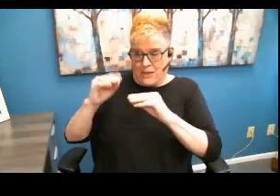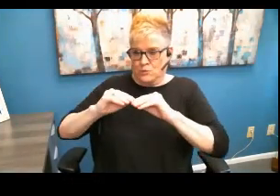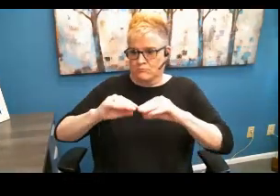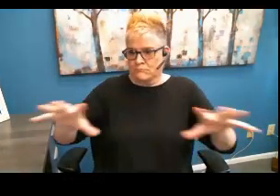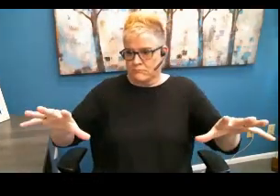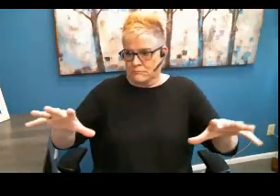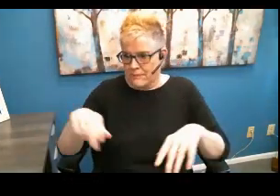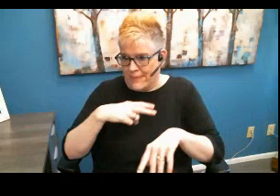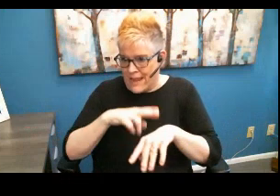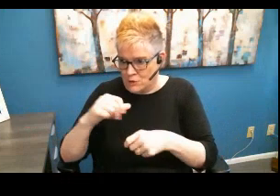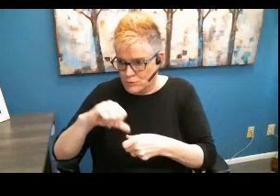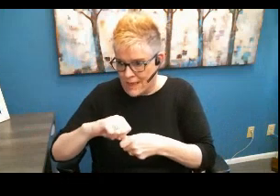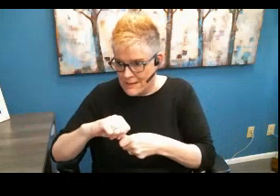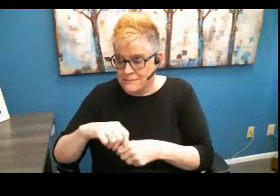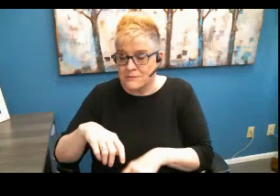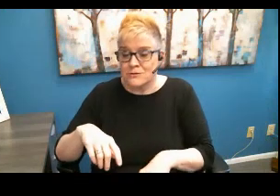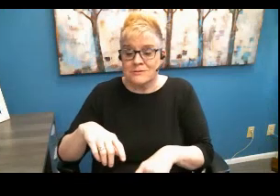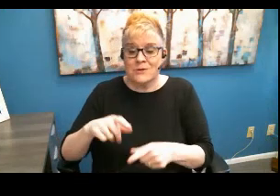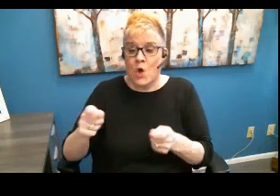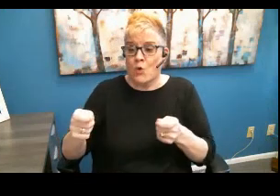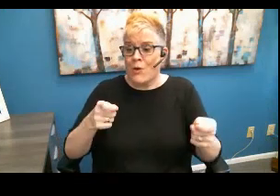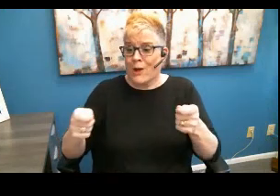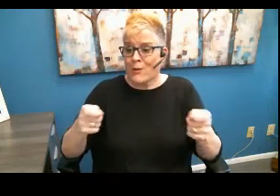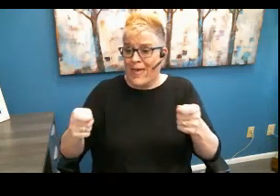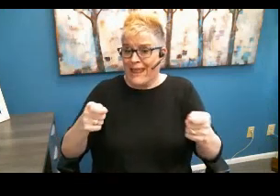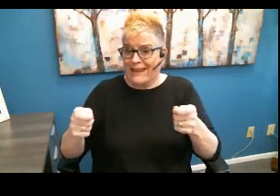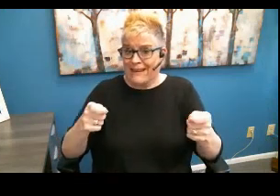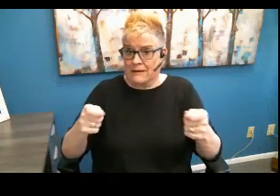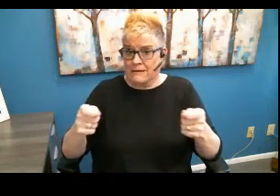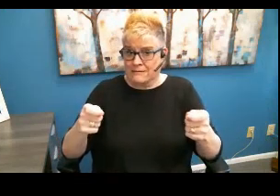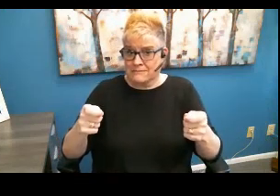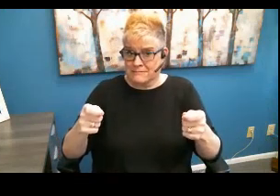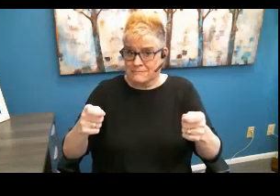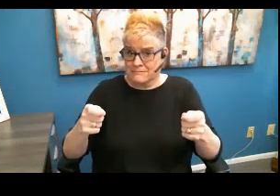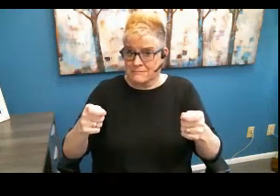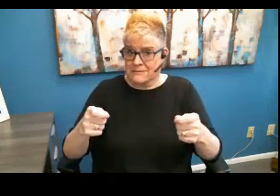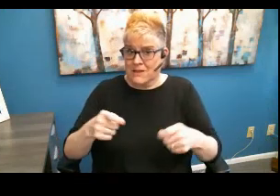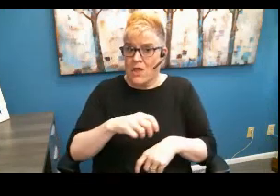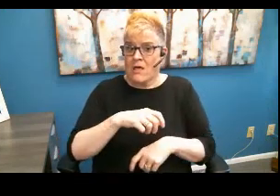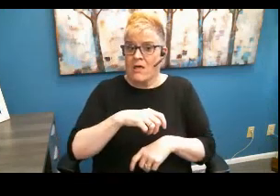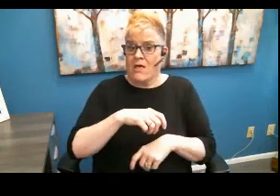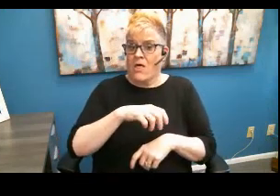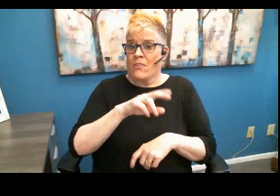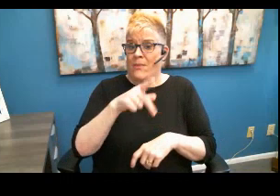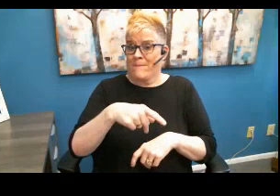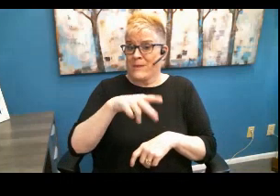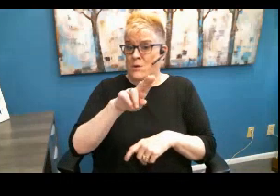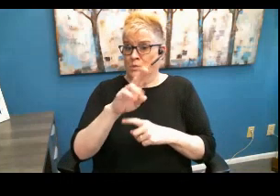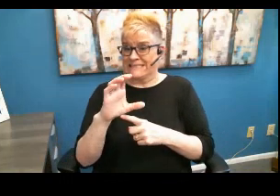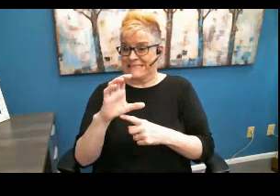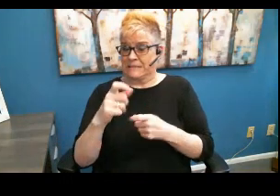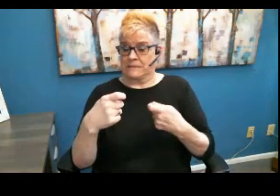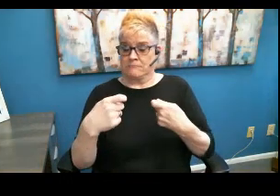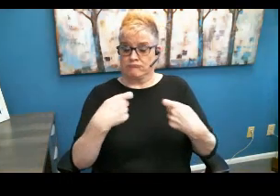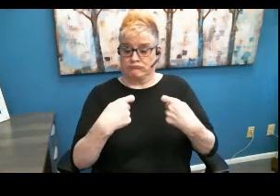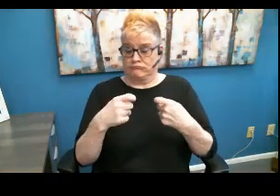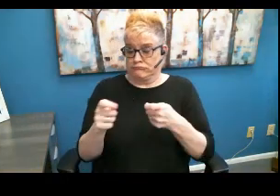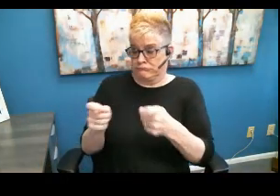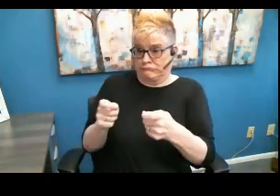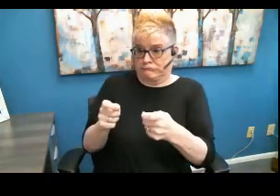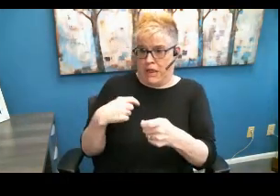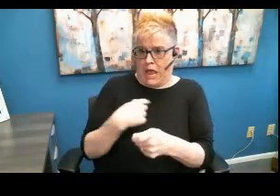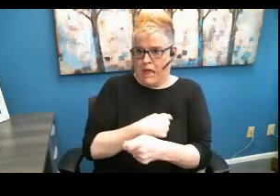say regulated, that means the Pennsylvania Public Utility Commission regulates us, UGI, as well as 20 other natural